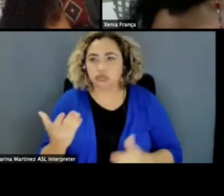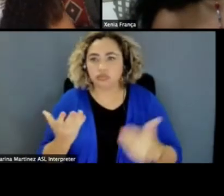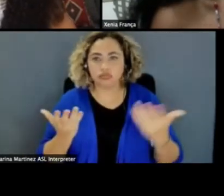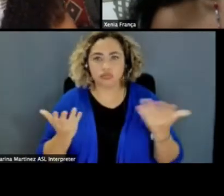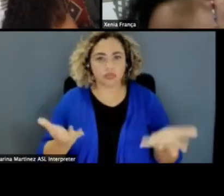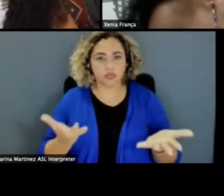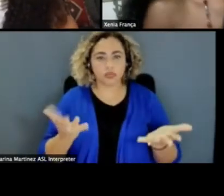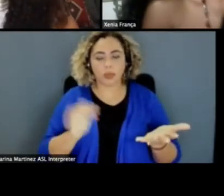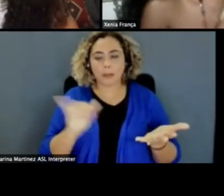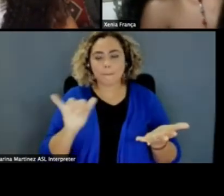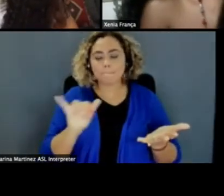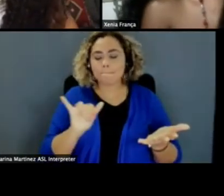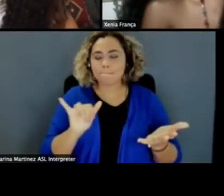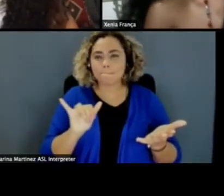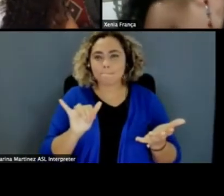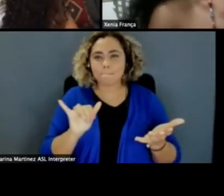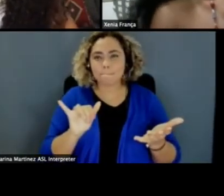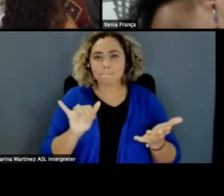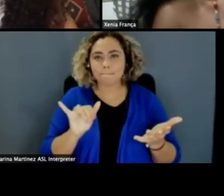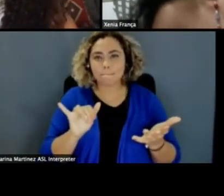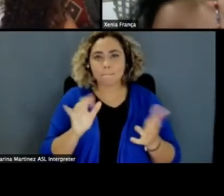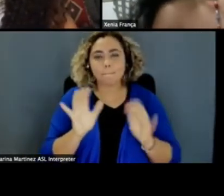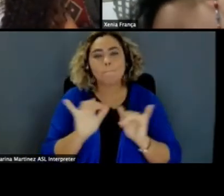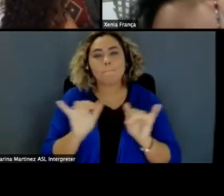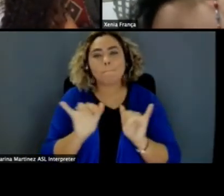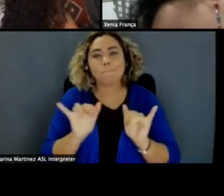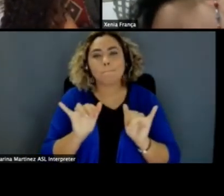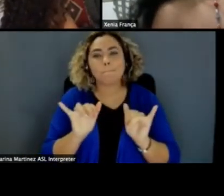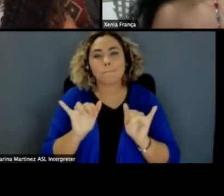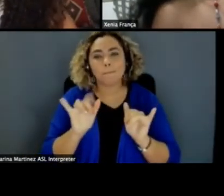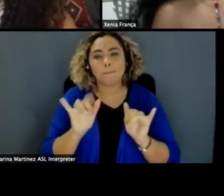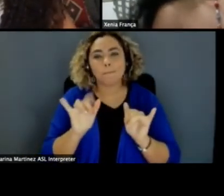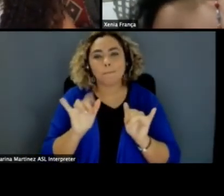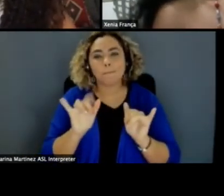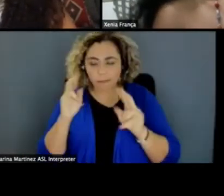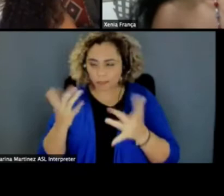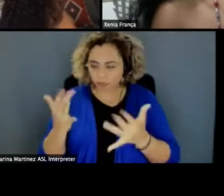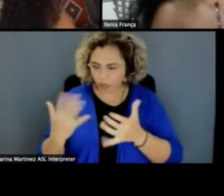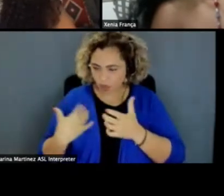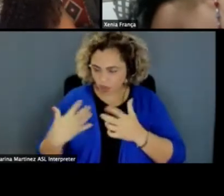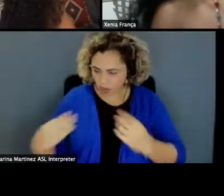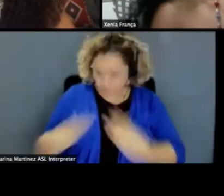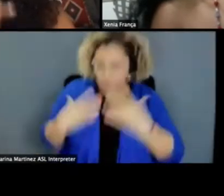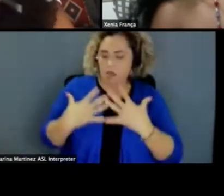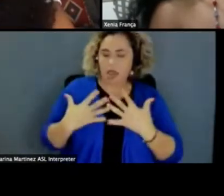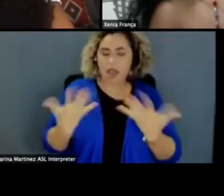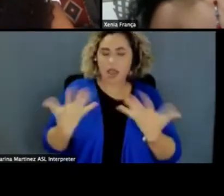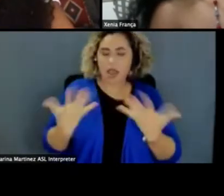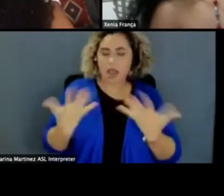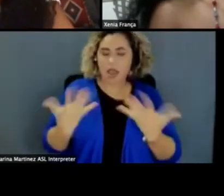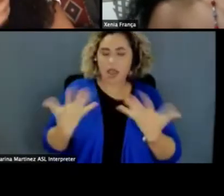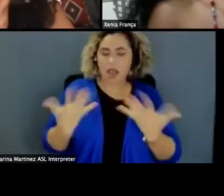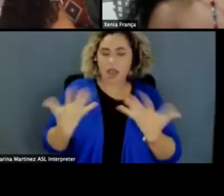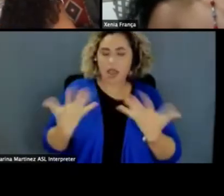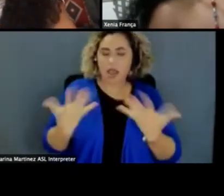to like look to kind of charge me up, you know,